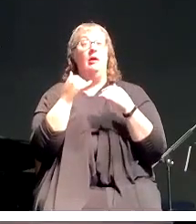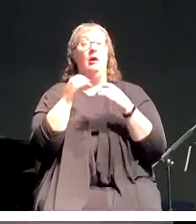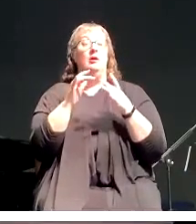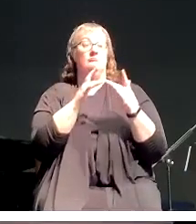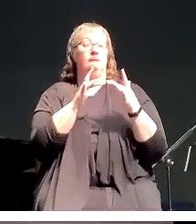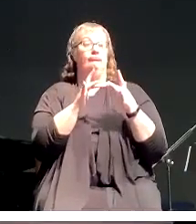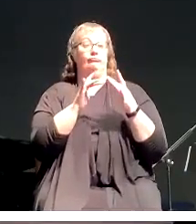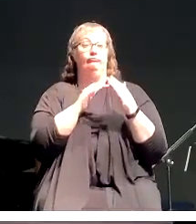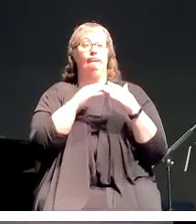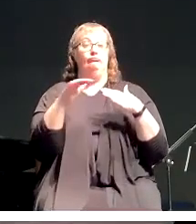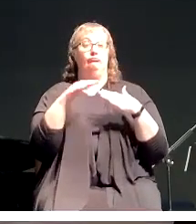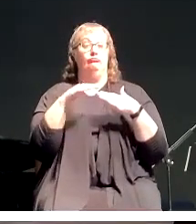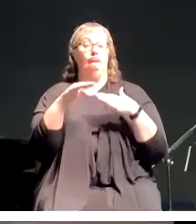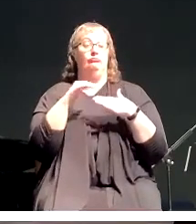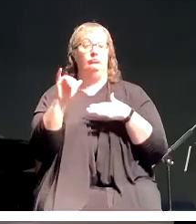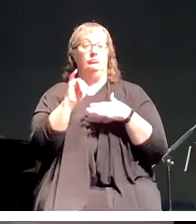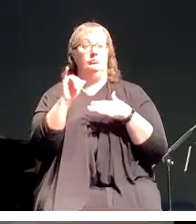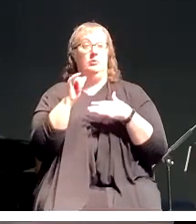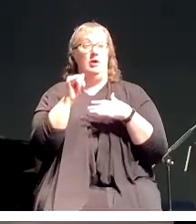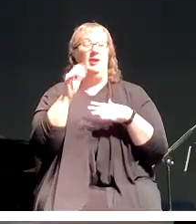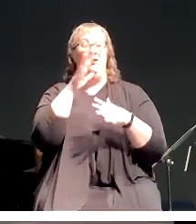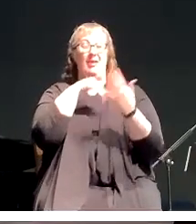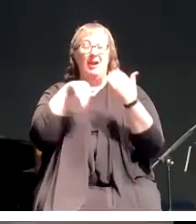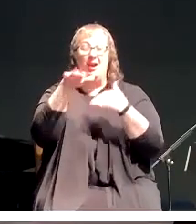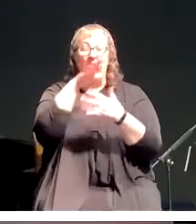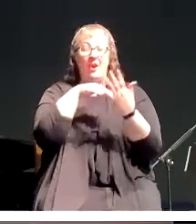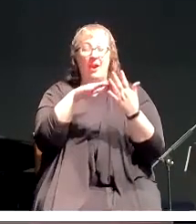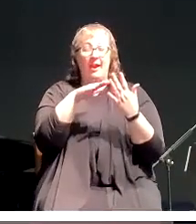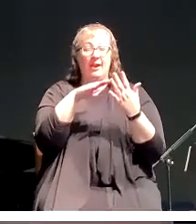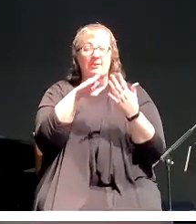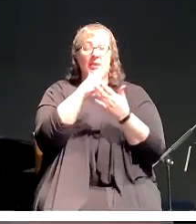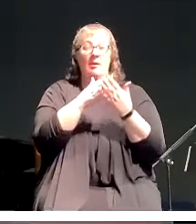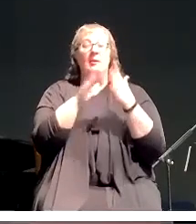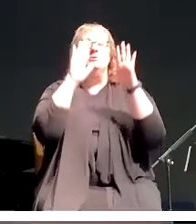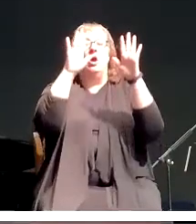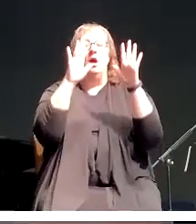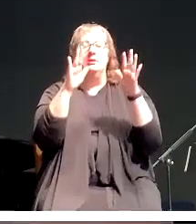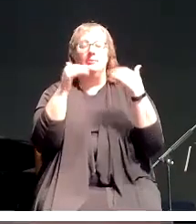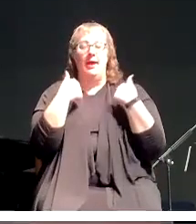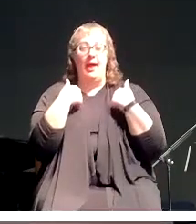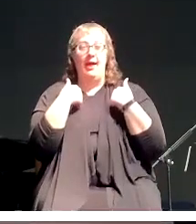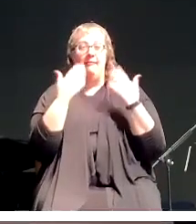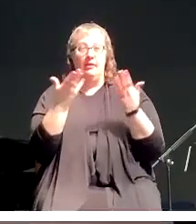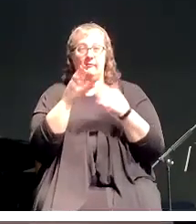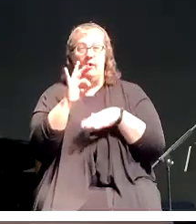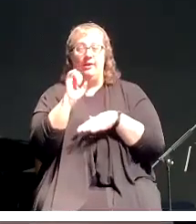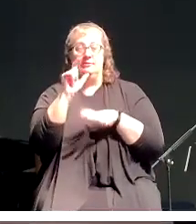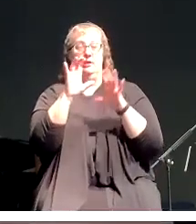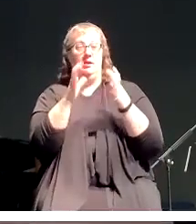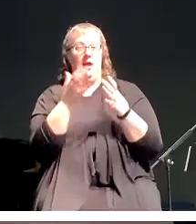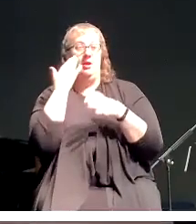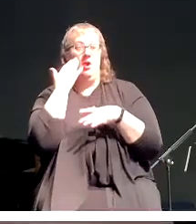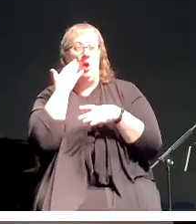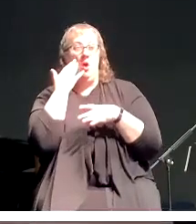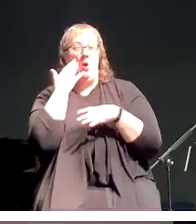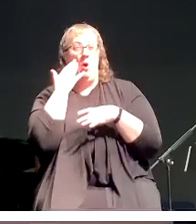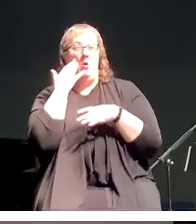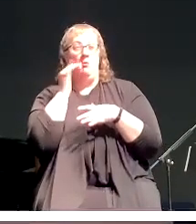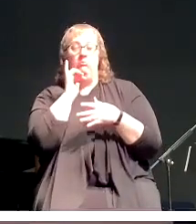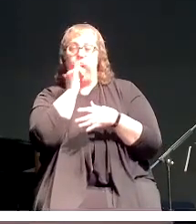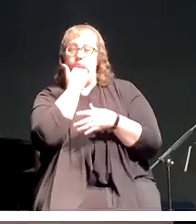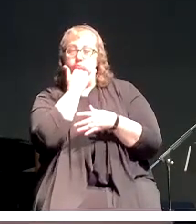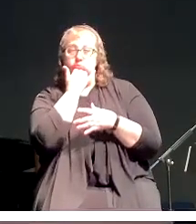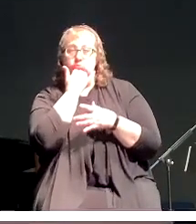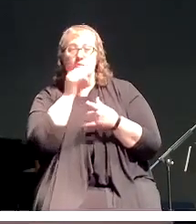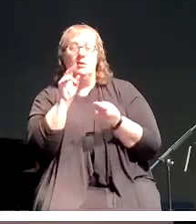streamed as well, but I know that interaction is definitely something that's awesome to have during the ASL classes. I know when I'm screwing up or if I'm